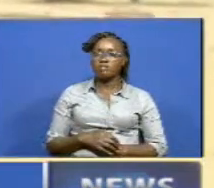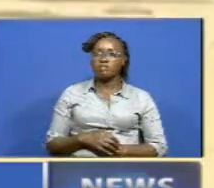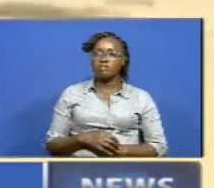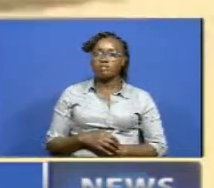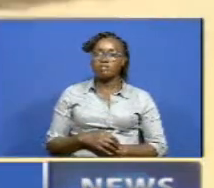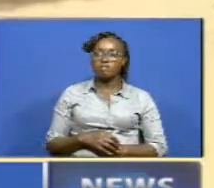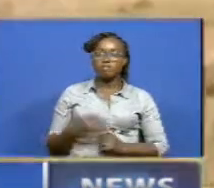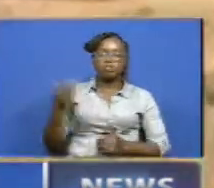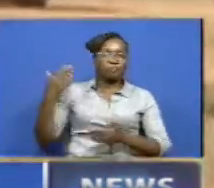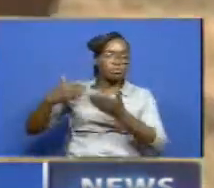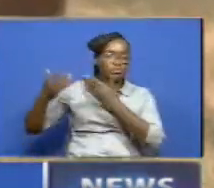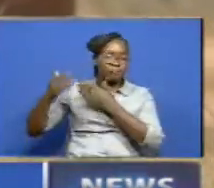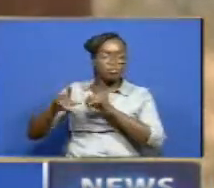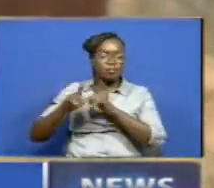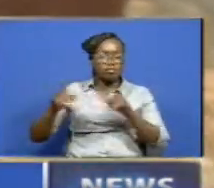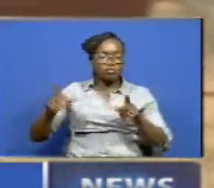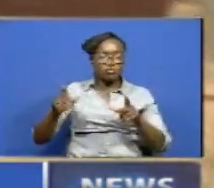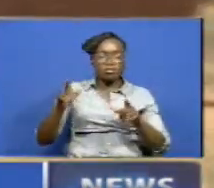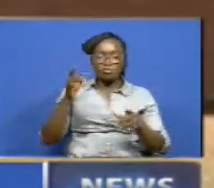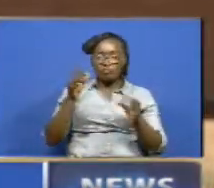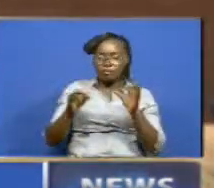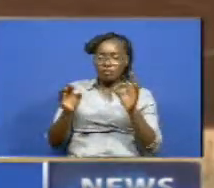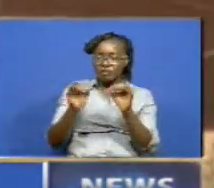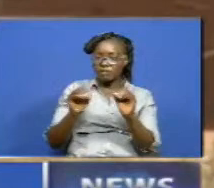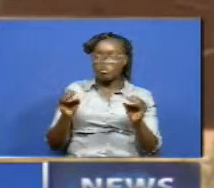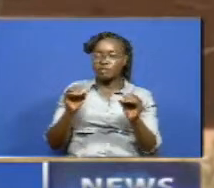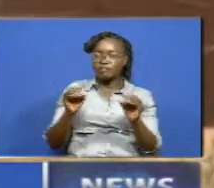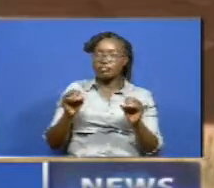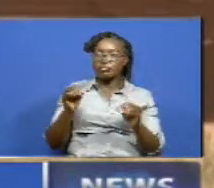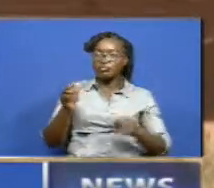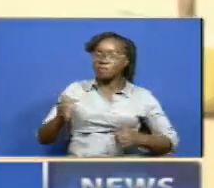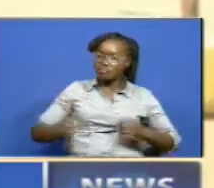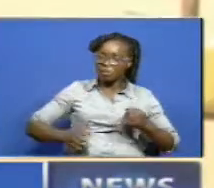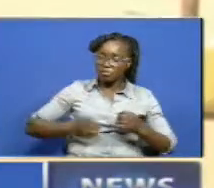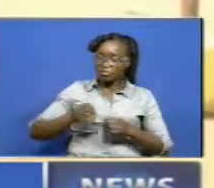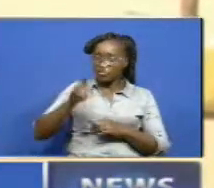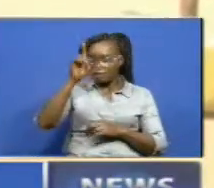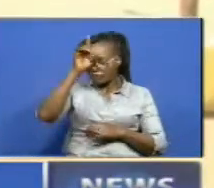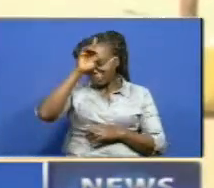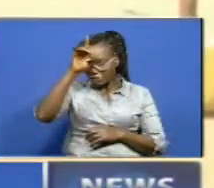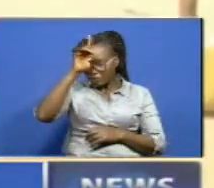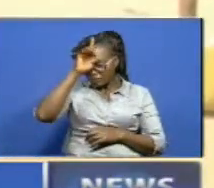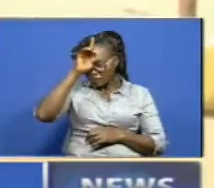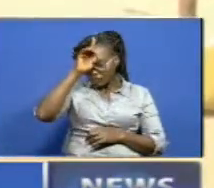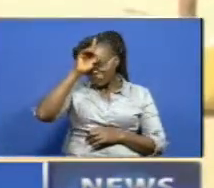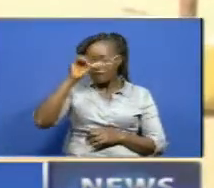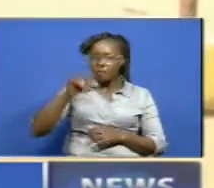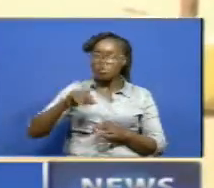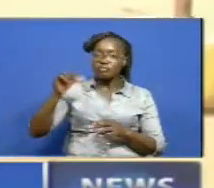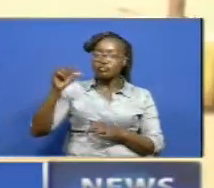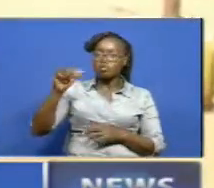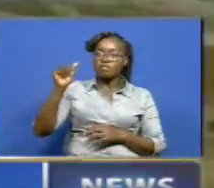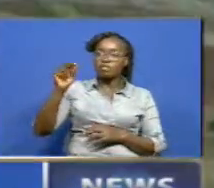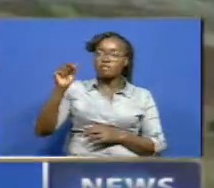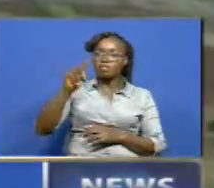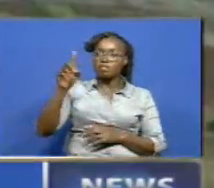Historical land injustices is an emotive issue within the residents of Shirango village, Ganze constituency, which was at one point ejected from the